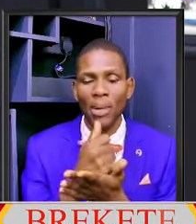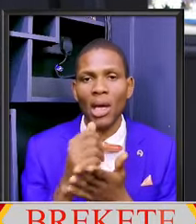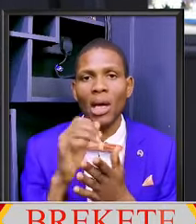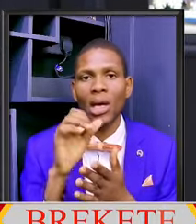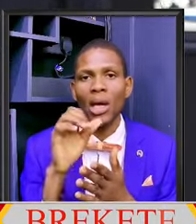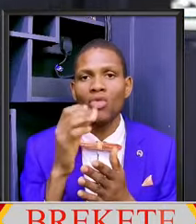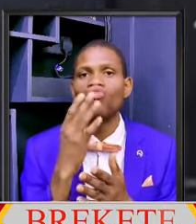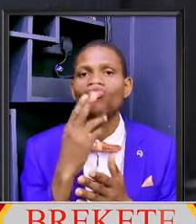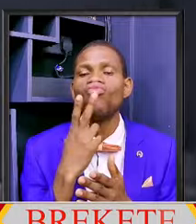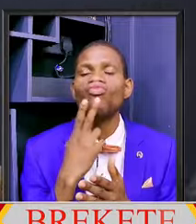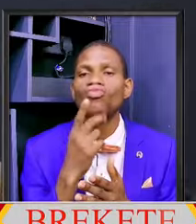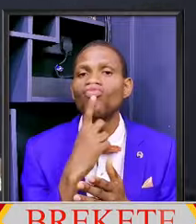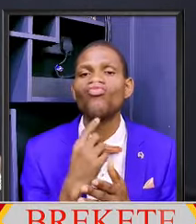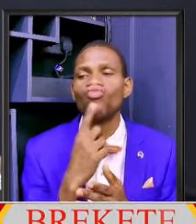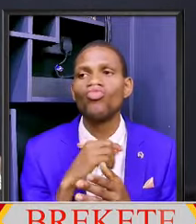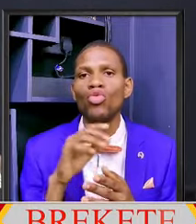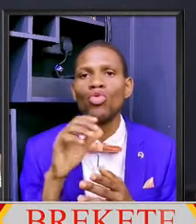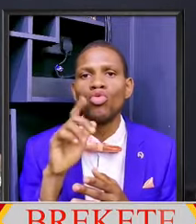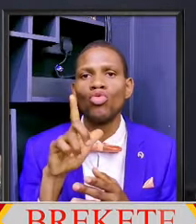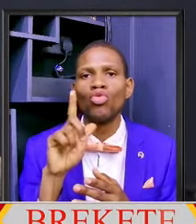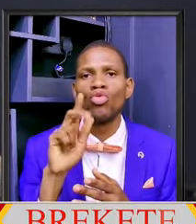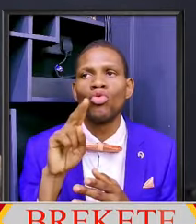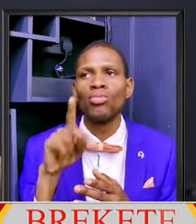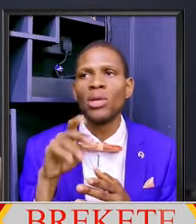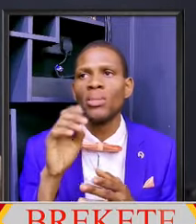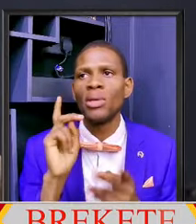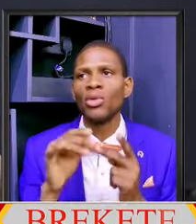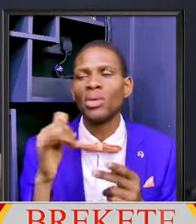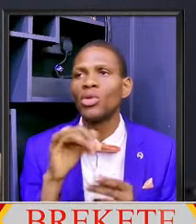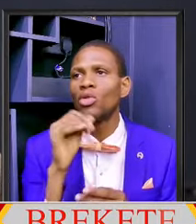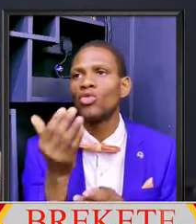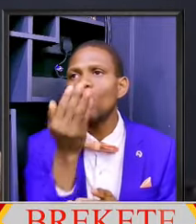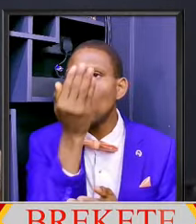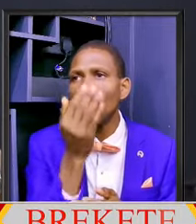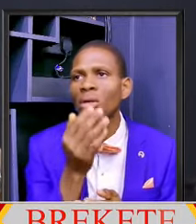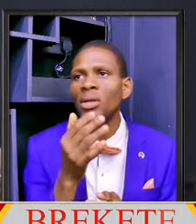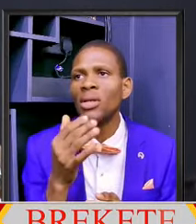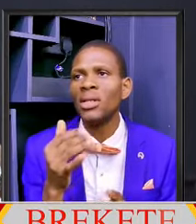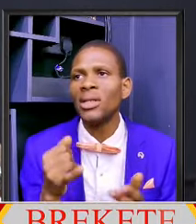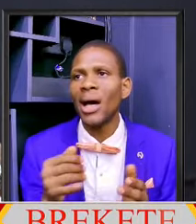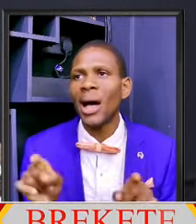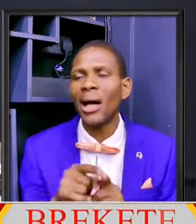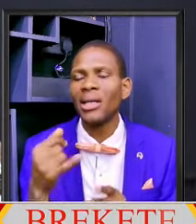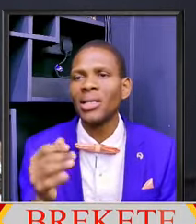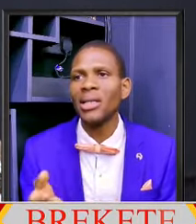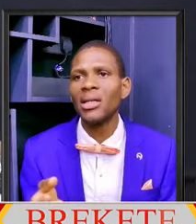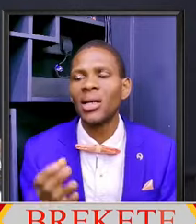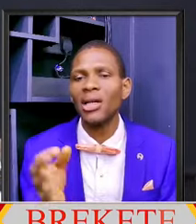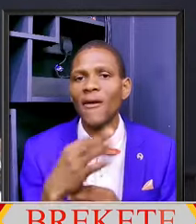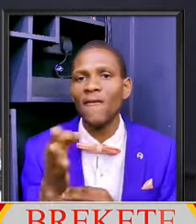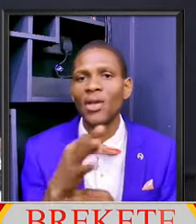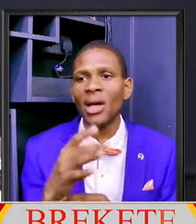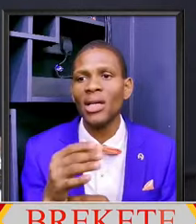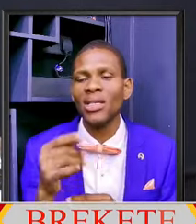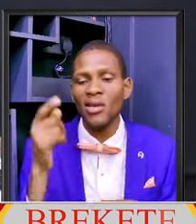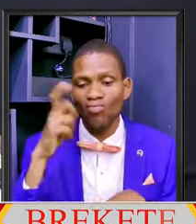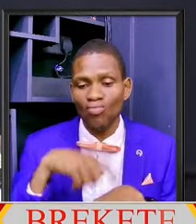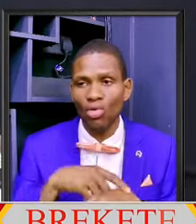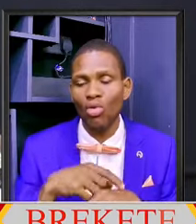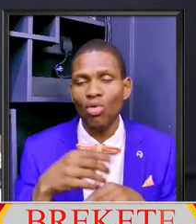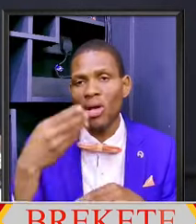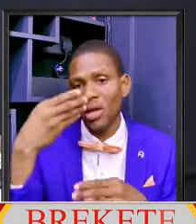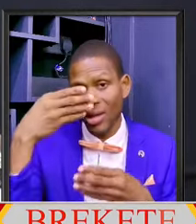Nupe people, where I know, you not go see them, they do like this. So. They, as the fish and the bone they